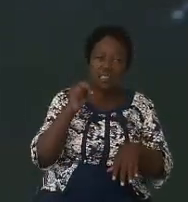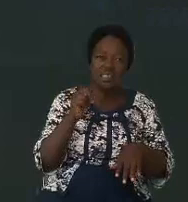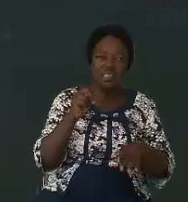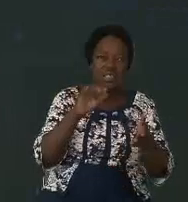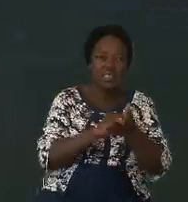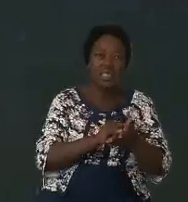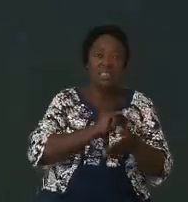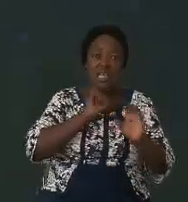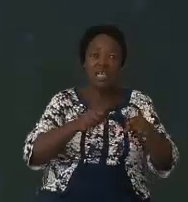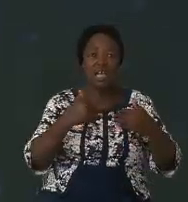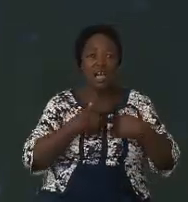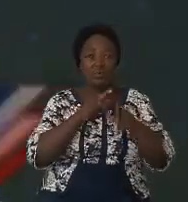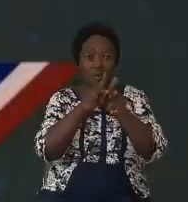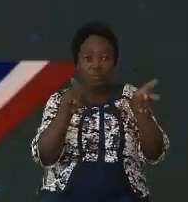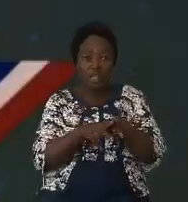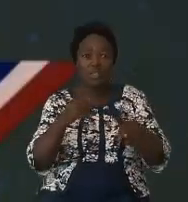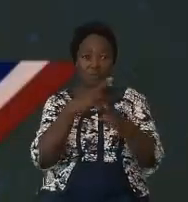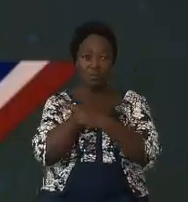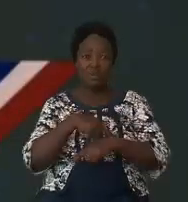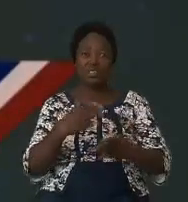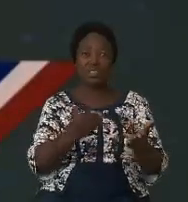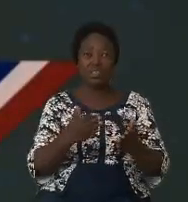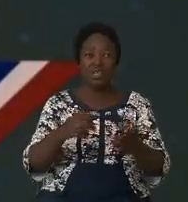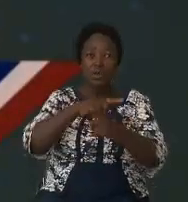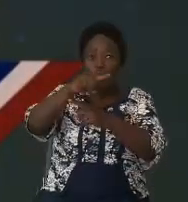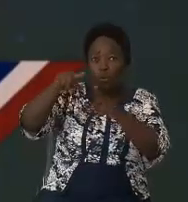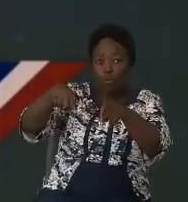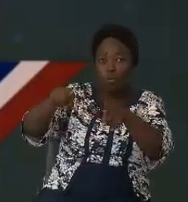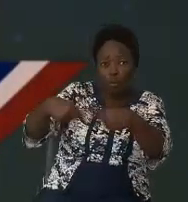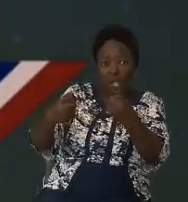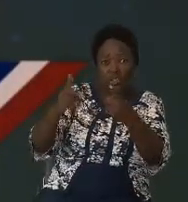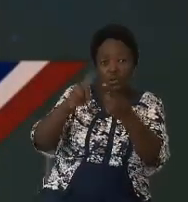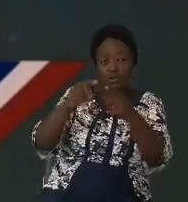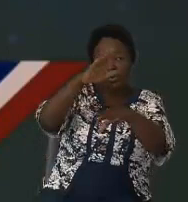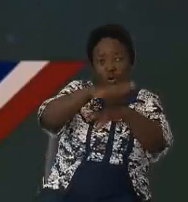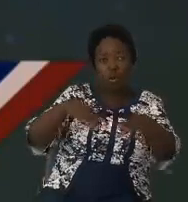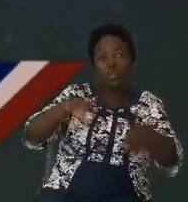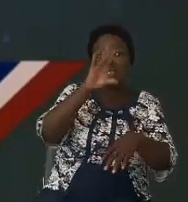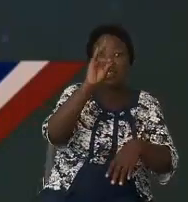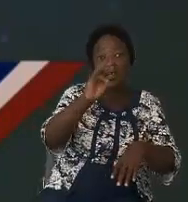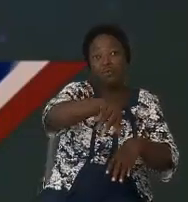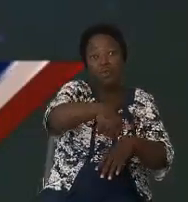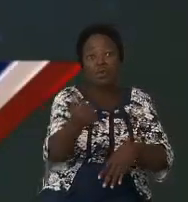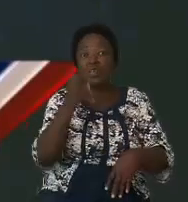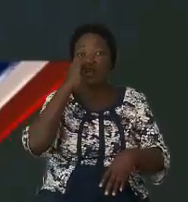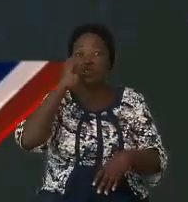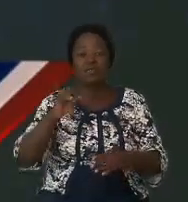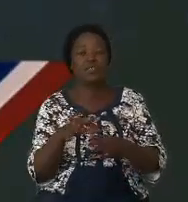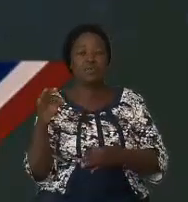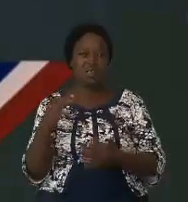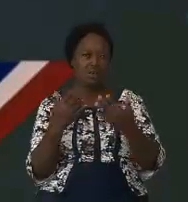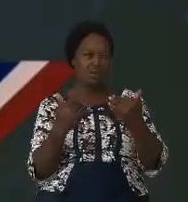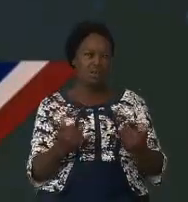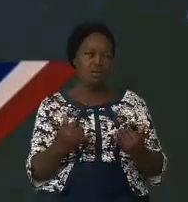place empty and seeing I can have accommodation here, when to call seven